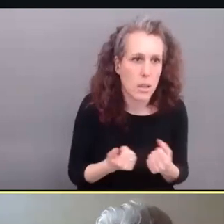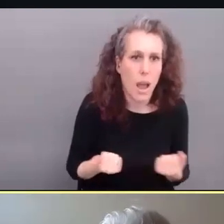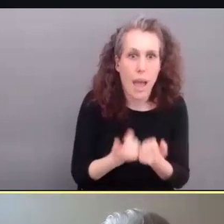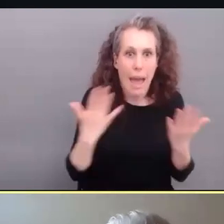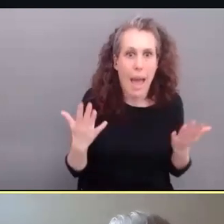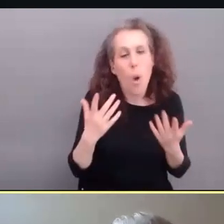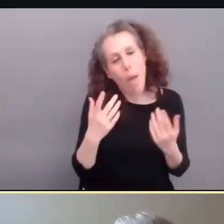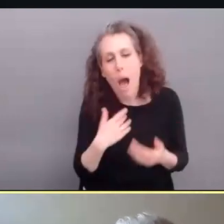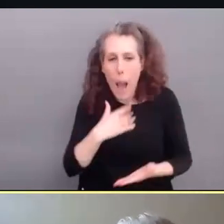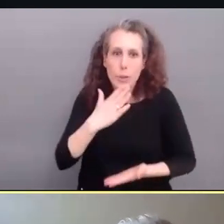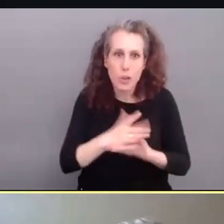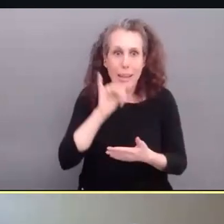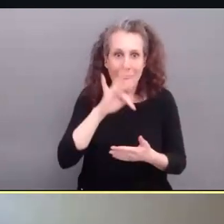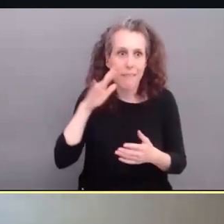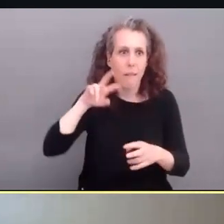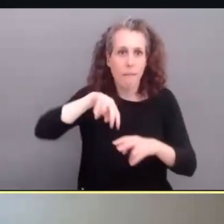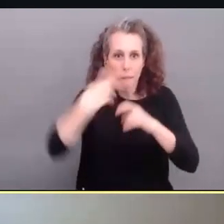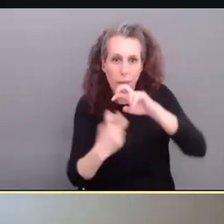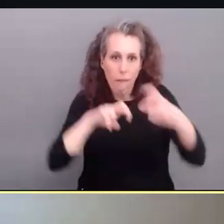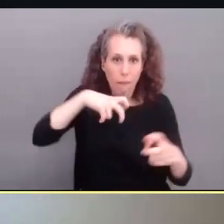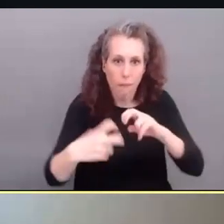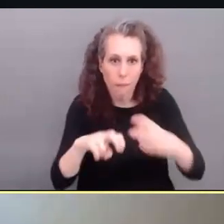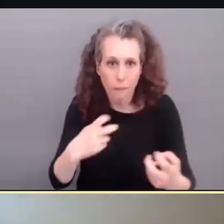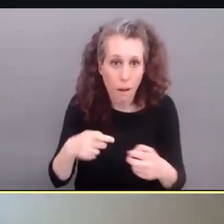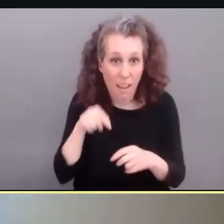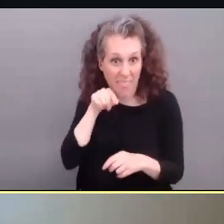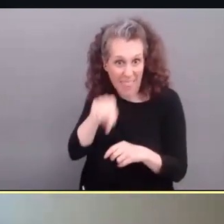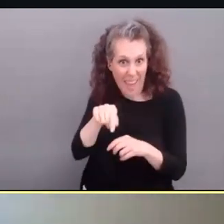will encounter on this type of stair.